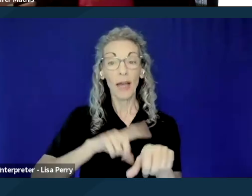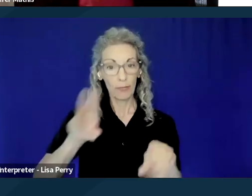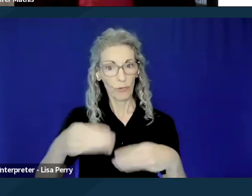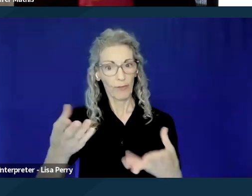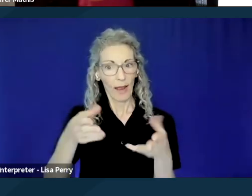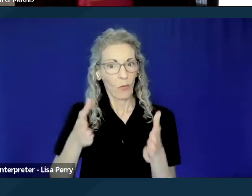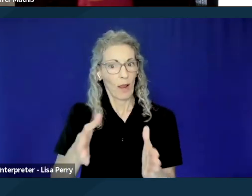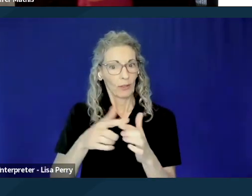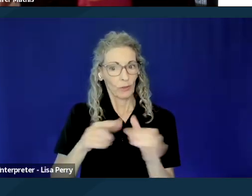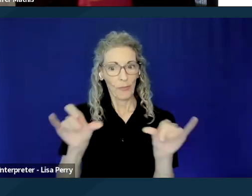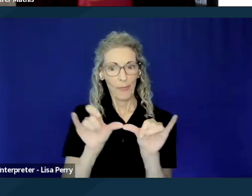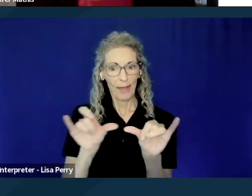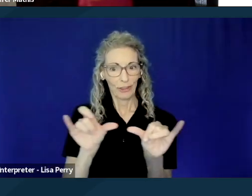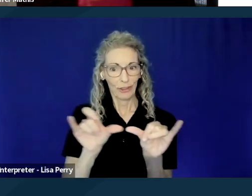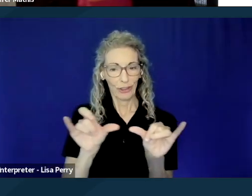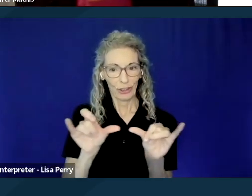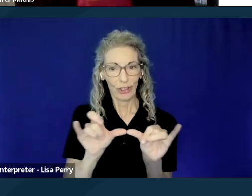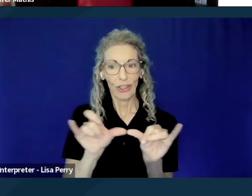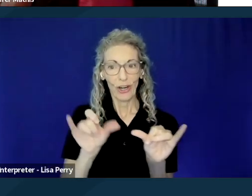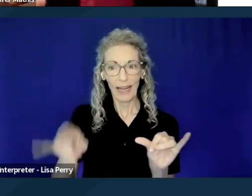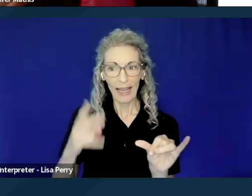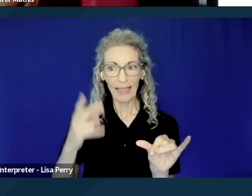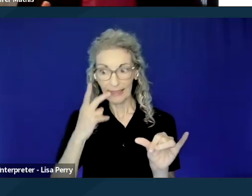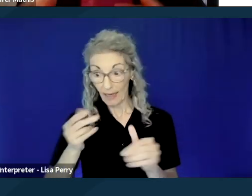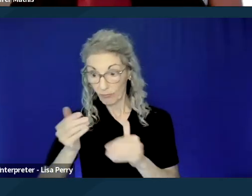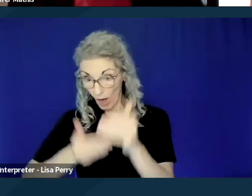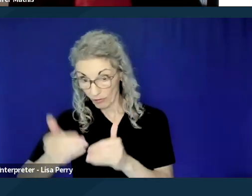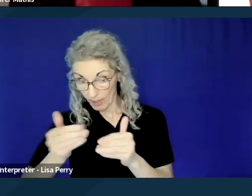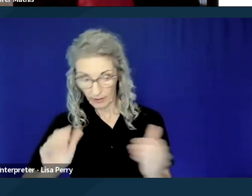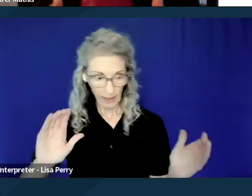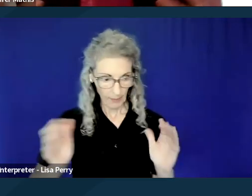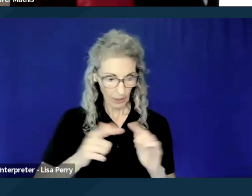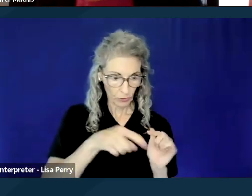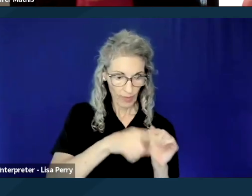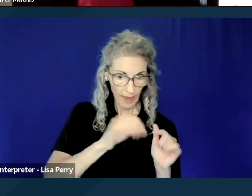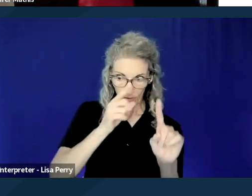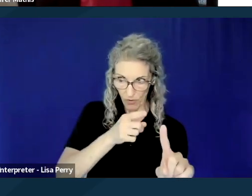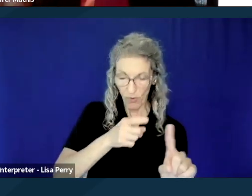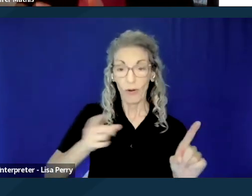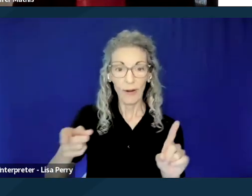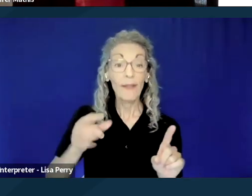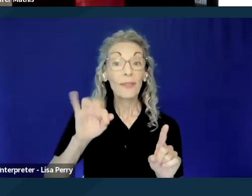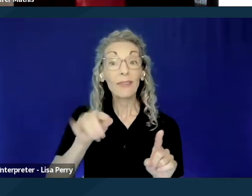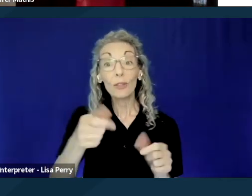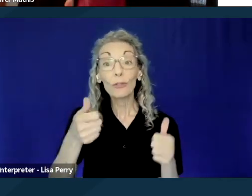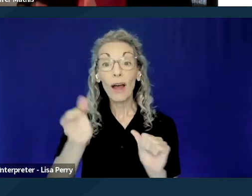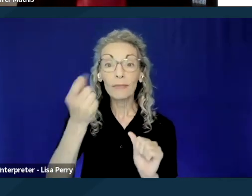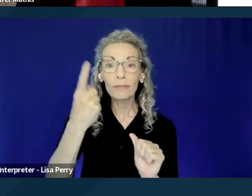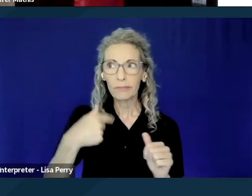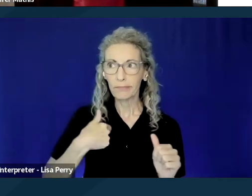benchmark against which progress could be measured. So when you're trying to understand if you are doing